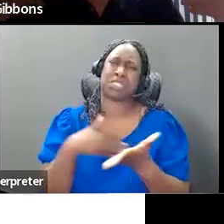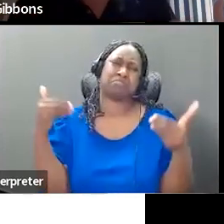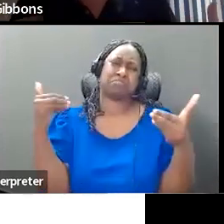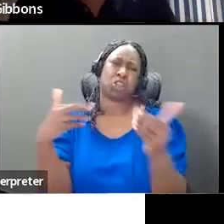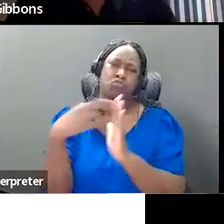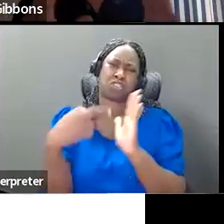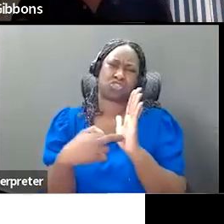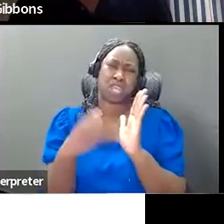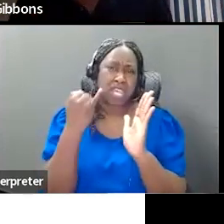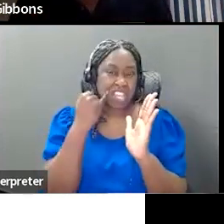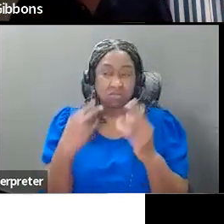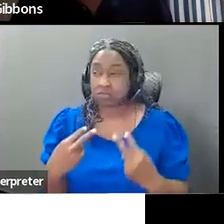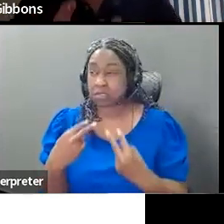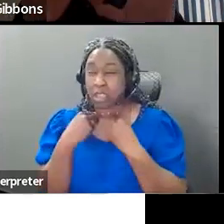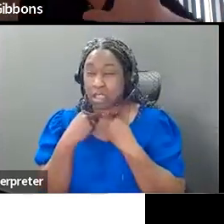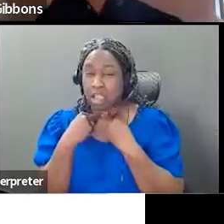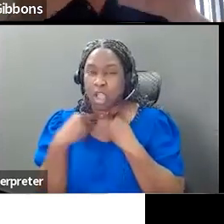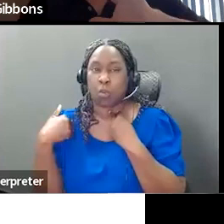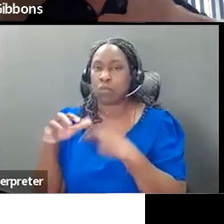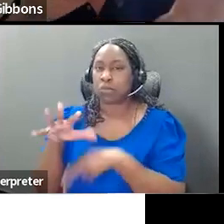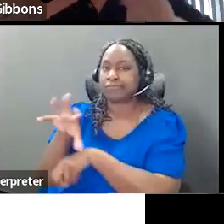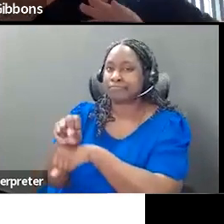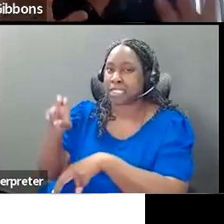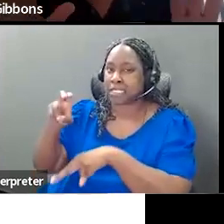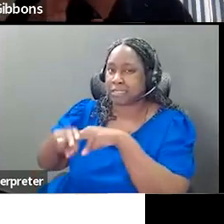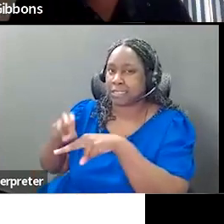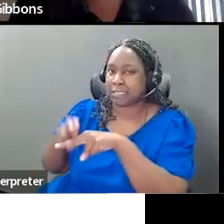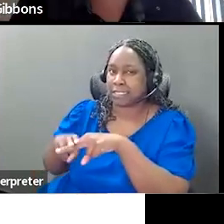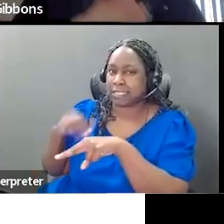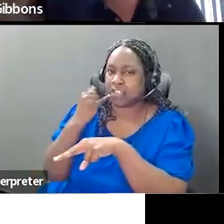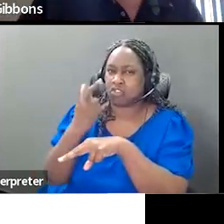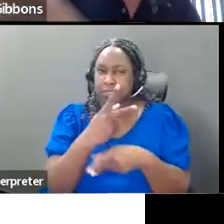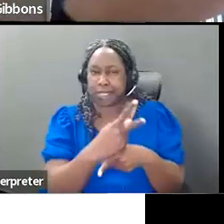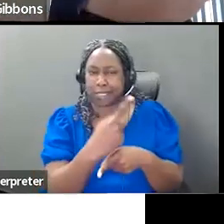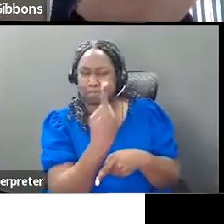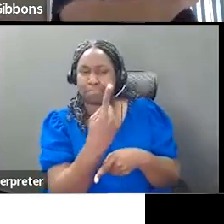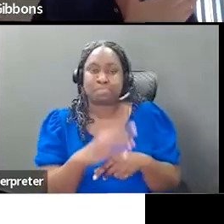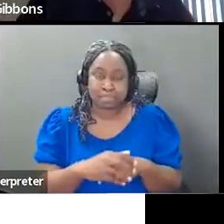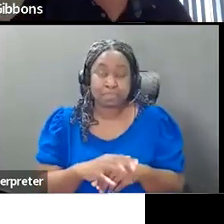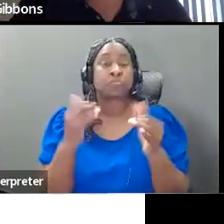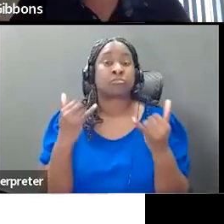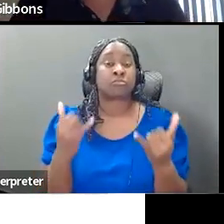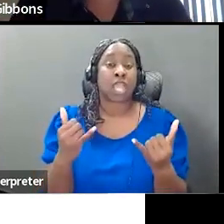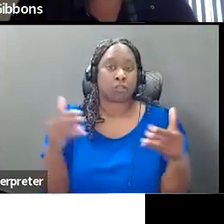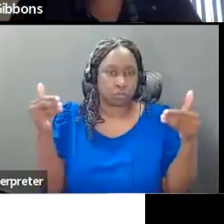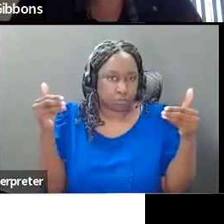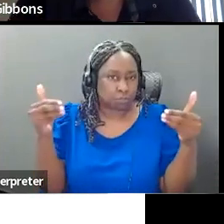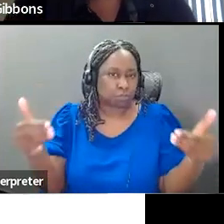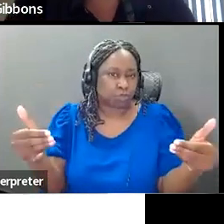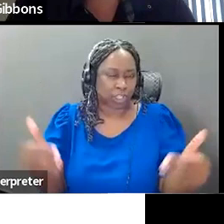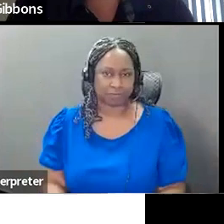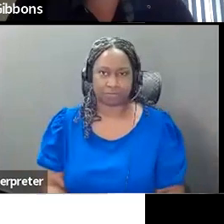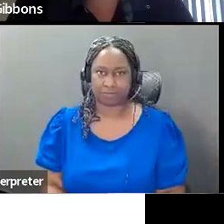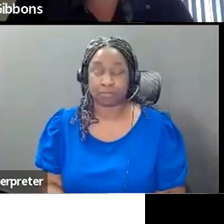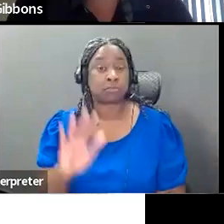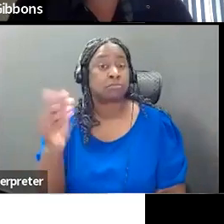pinch, shoot us an email. We're happy to set aside a seat for you if you've got some little piece of business you need some help with. Okay, with that, let's move along.